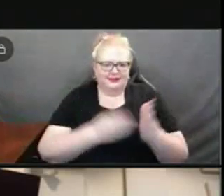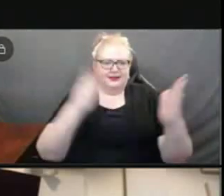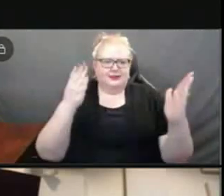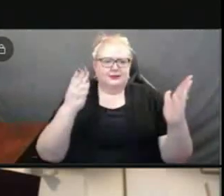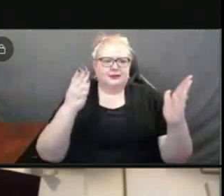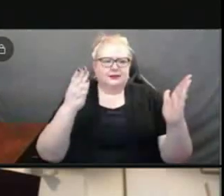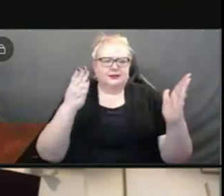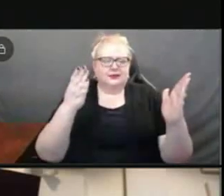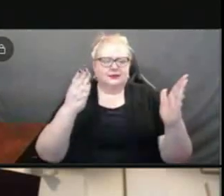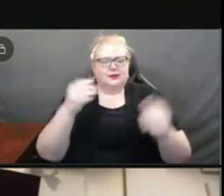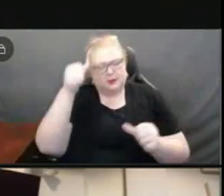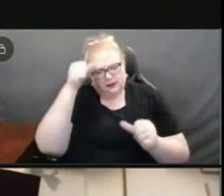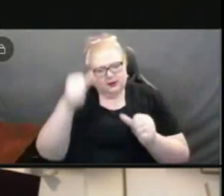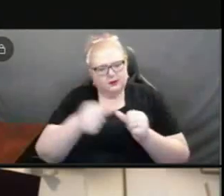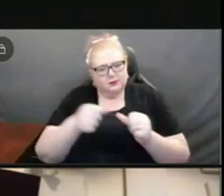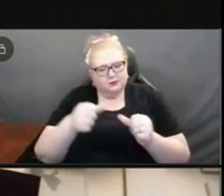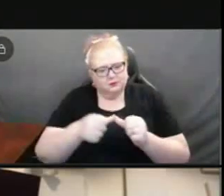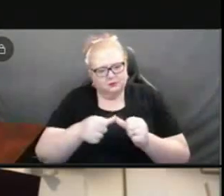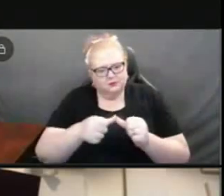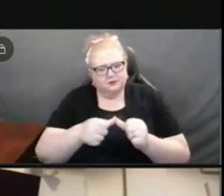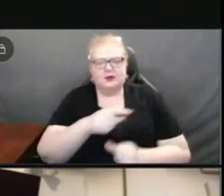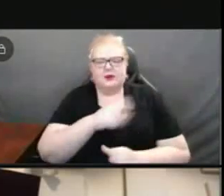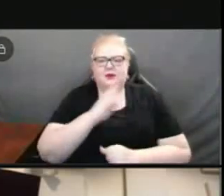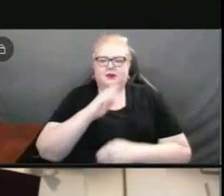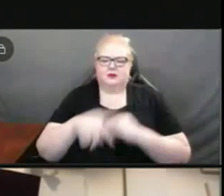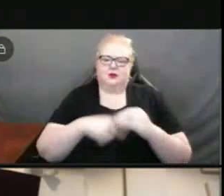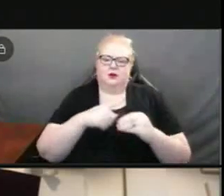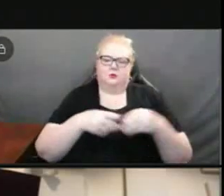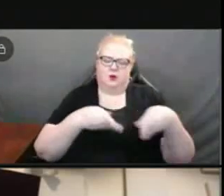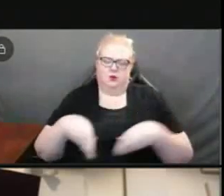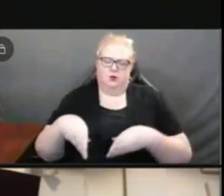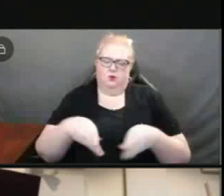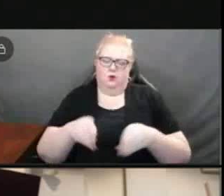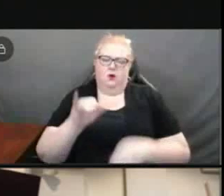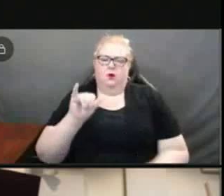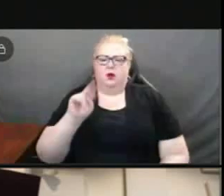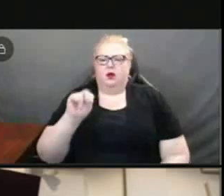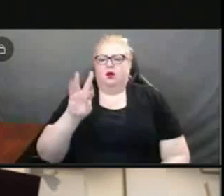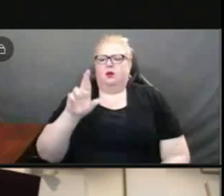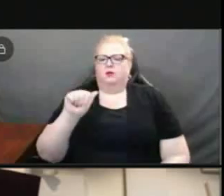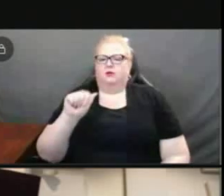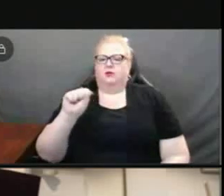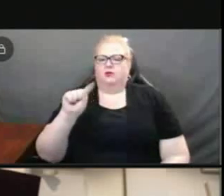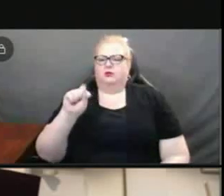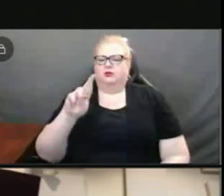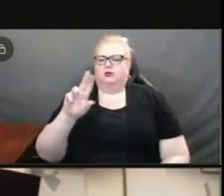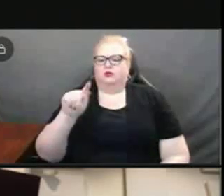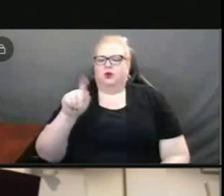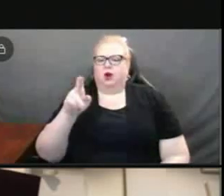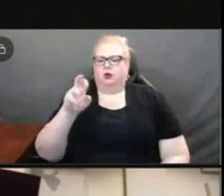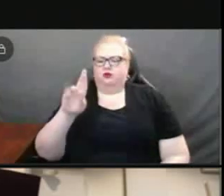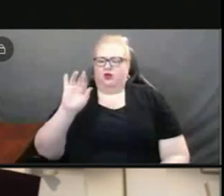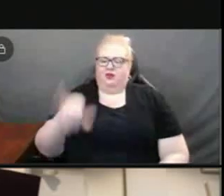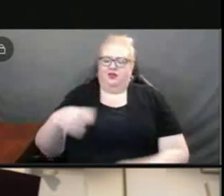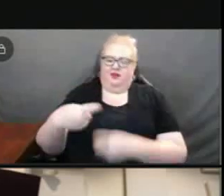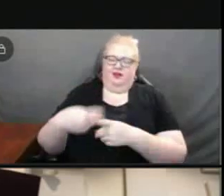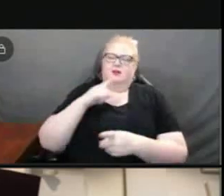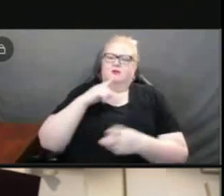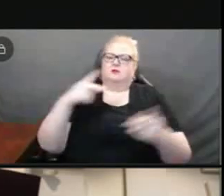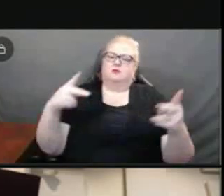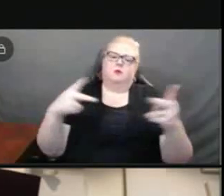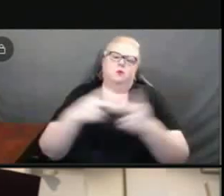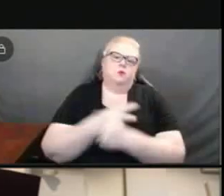And bear in mind, he's talking about the road infrastructure. That is one of the worst intersections in southwest Little Rock trying to get